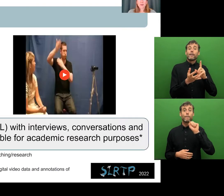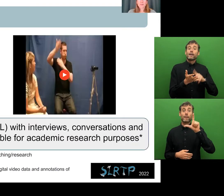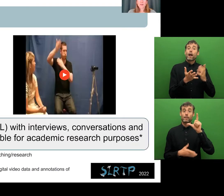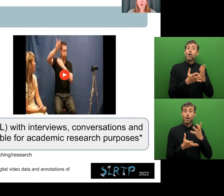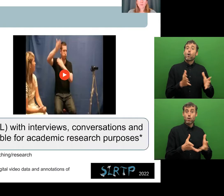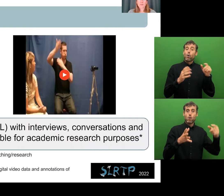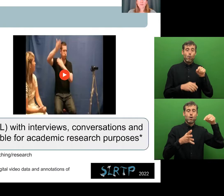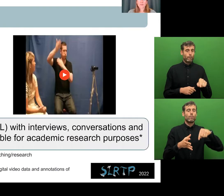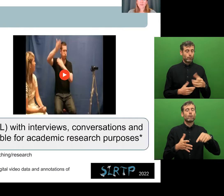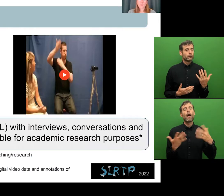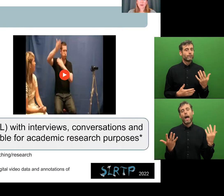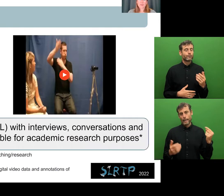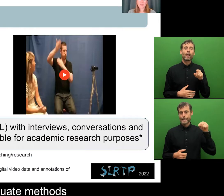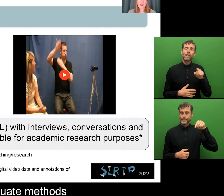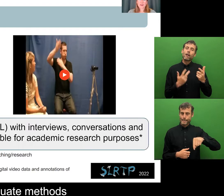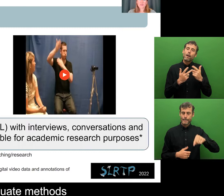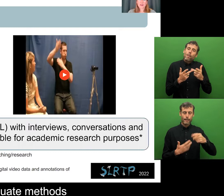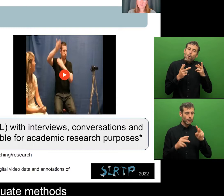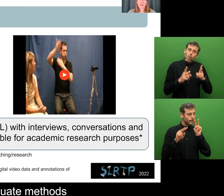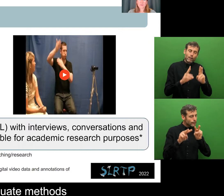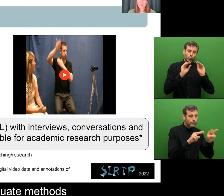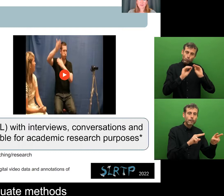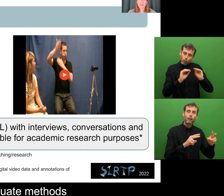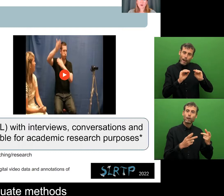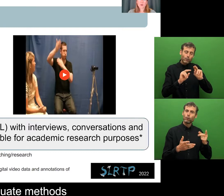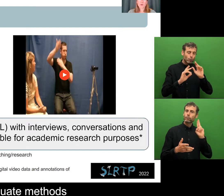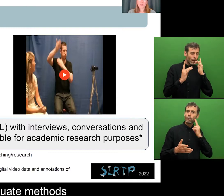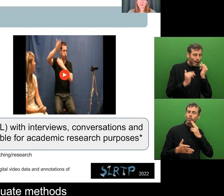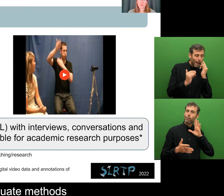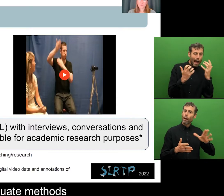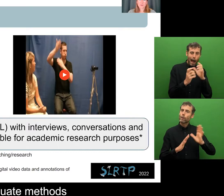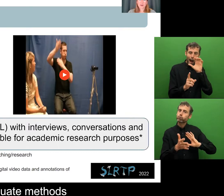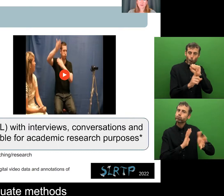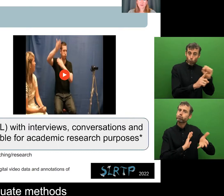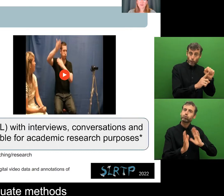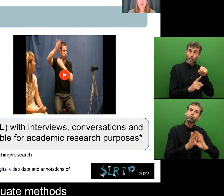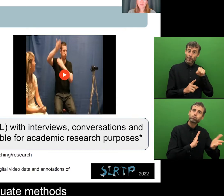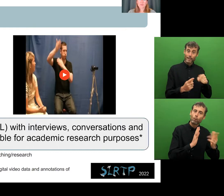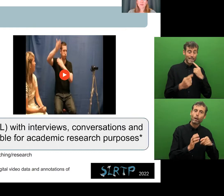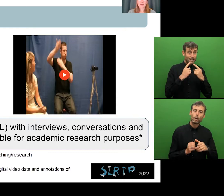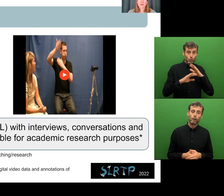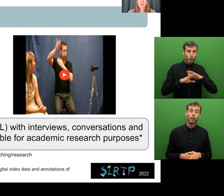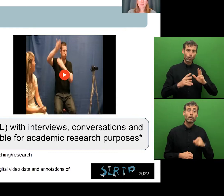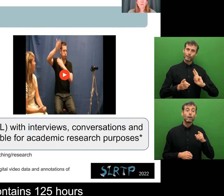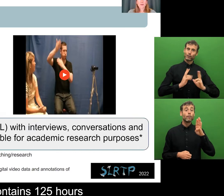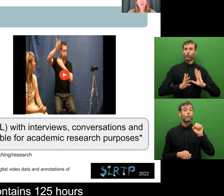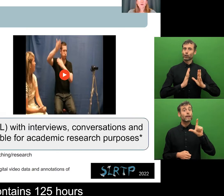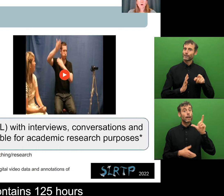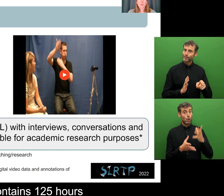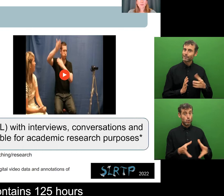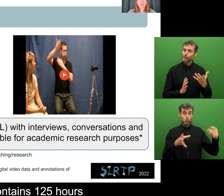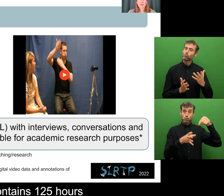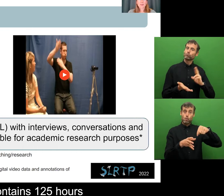The BSL corpus gives us a way to train and evaluate methods on non-interpreted data. The